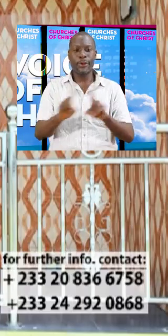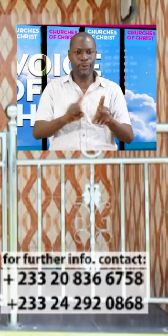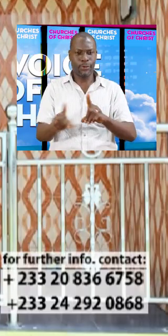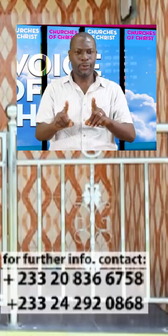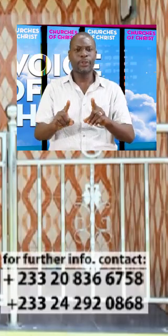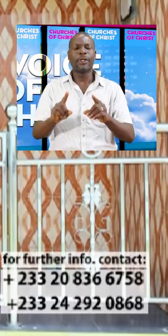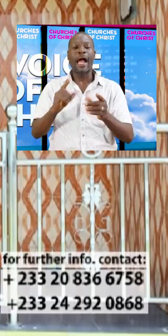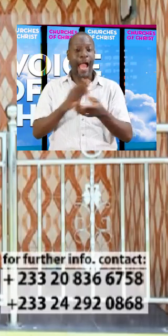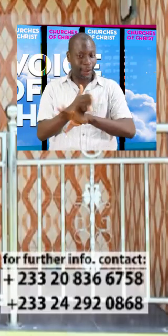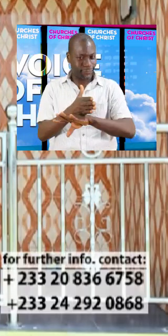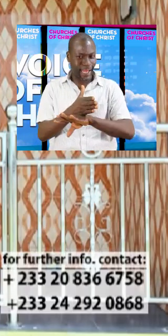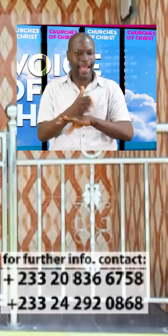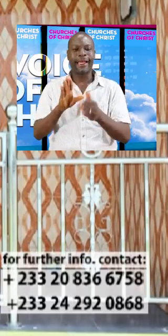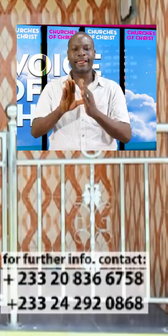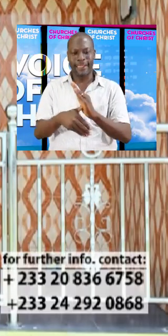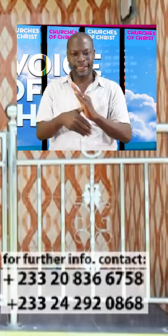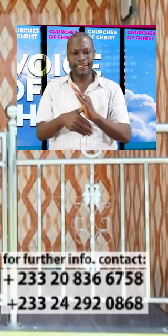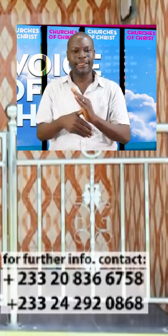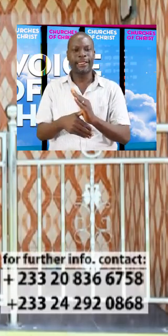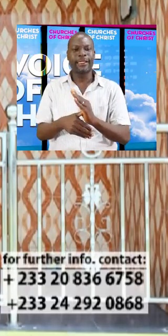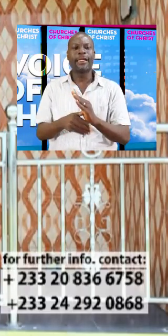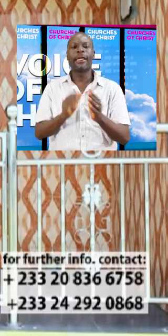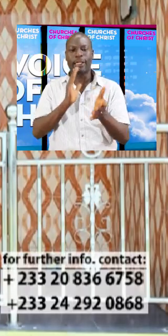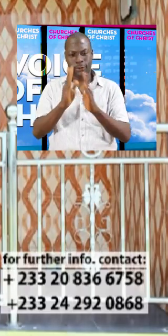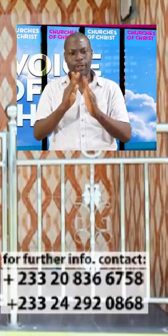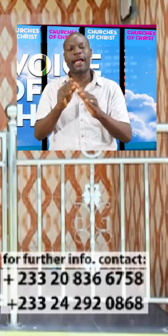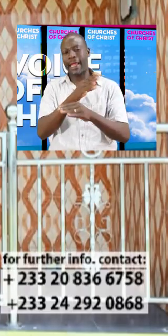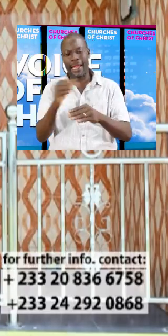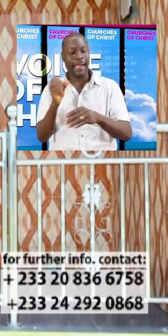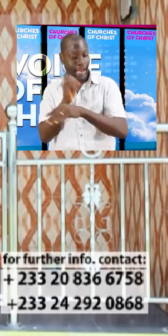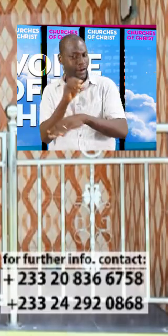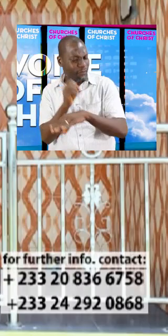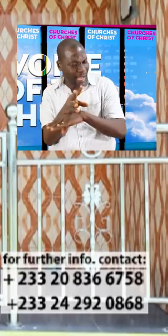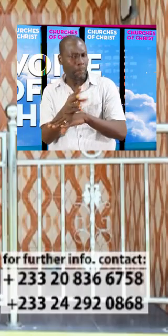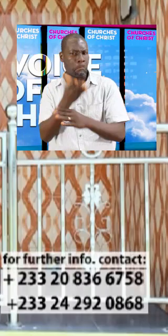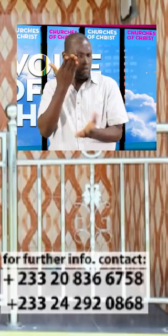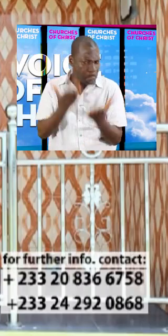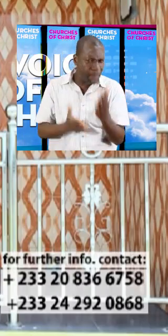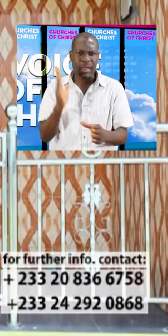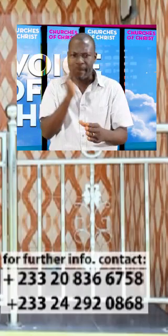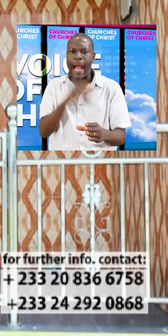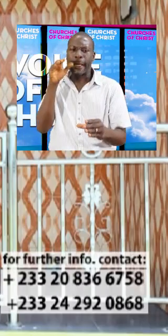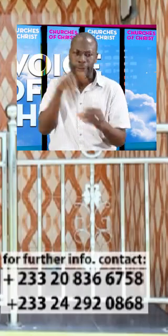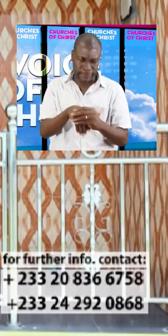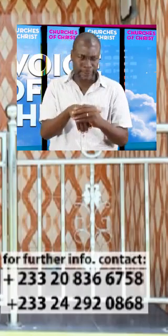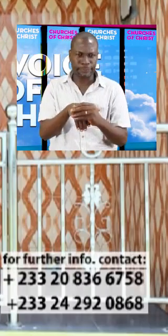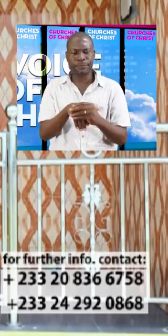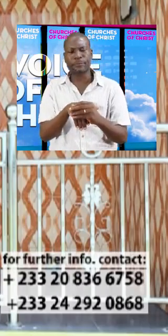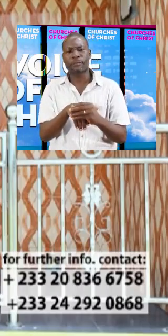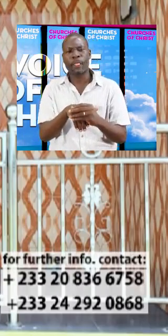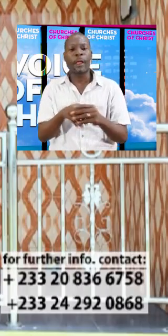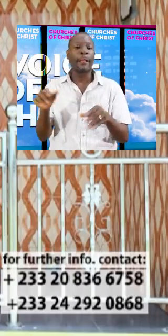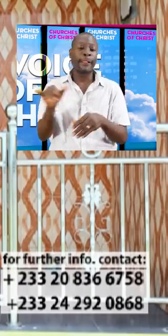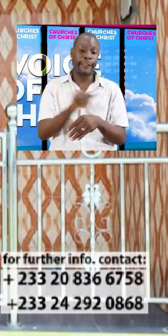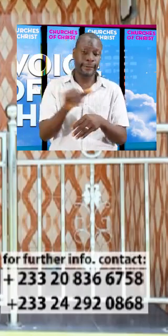na owia ansana wa babe ka chiro ma se ade wo ye amu ye die enye ne kwan eno no sa principle